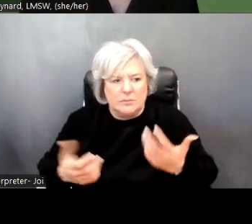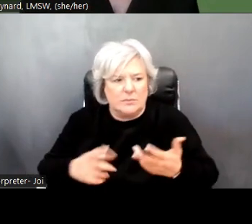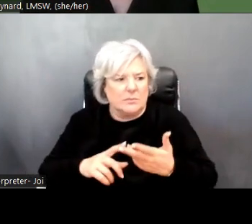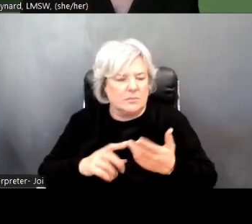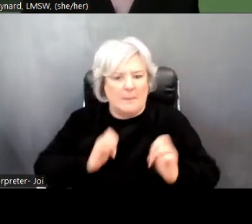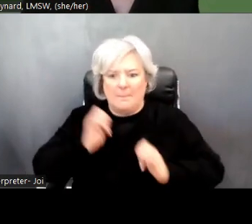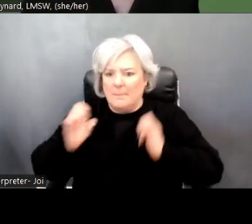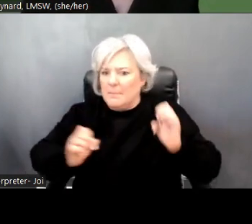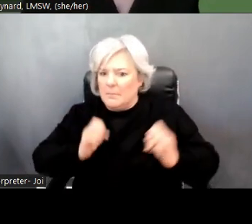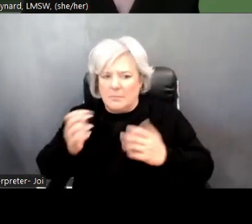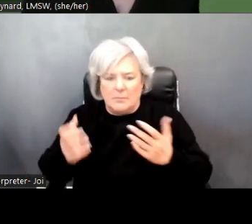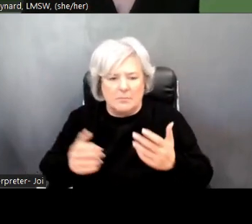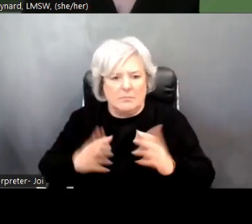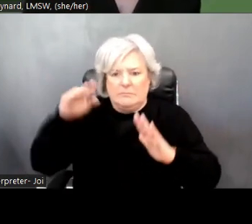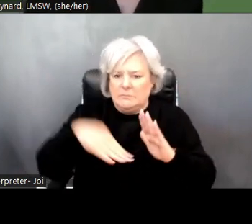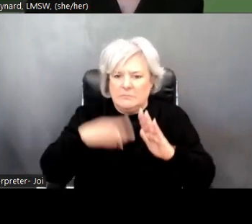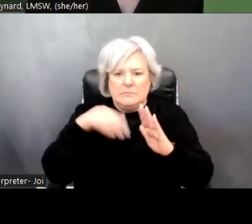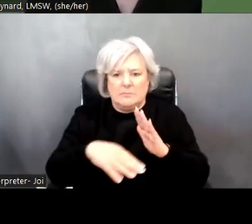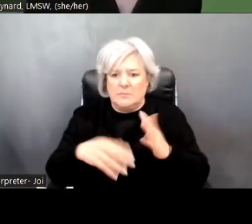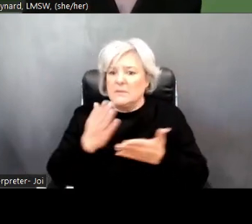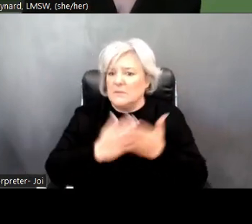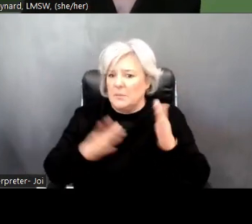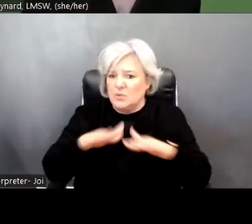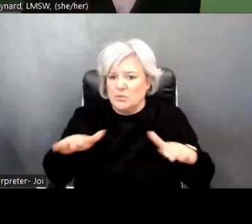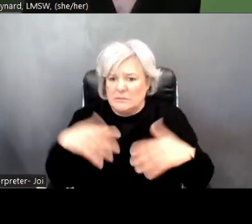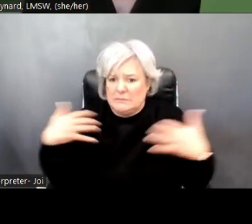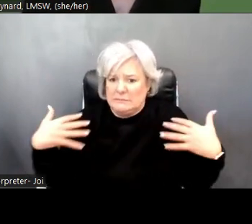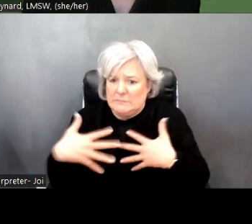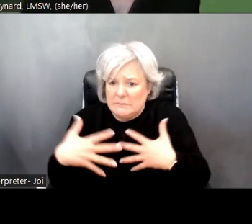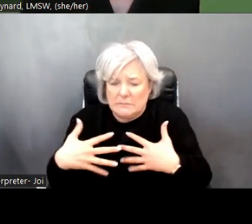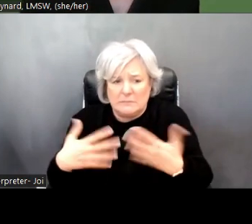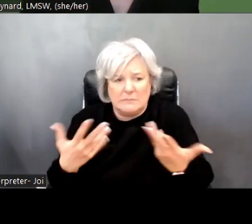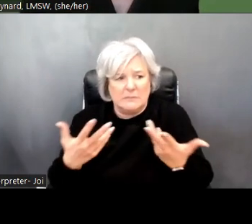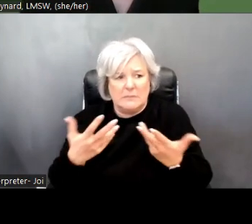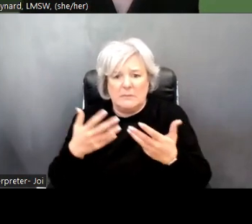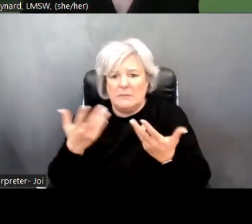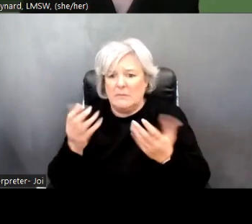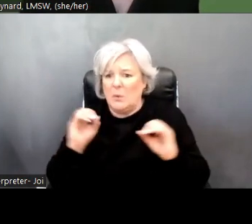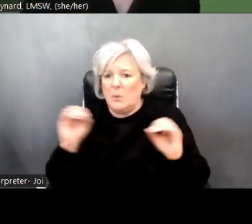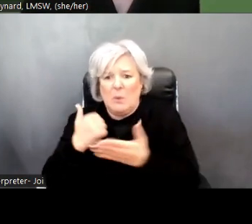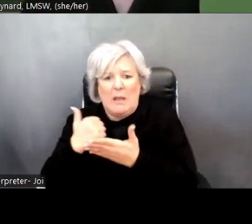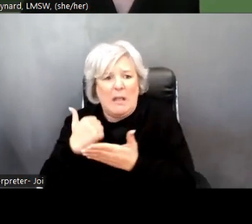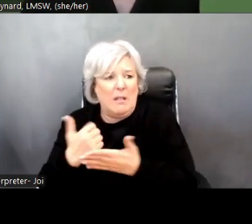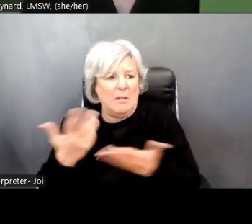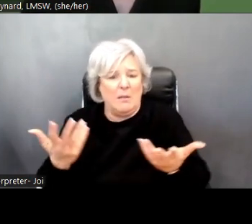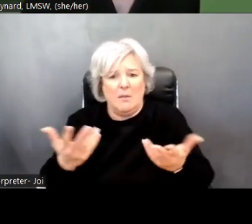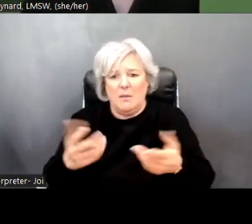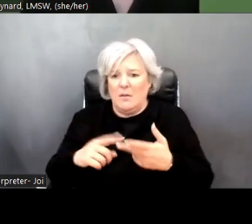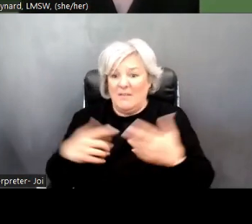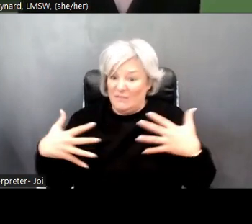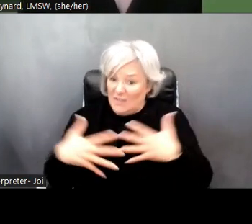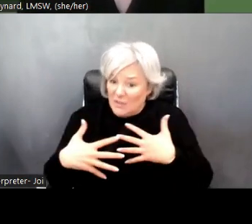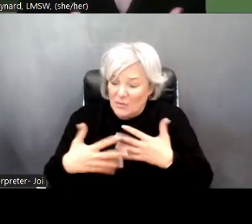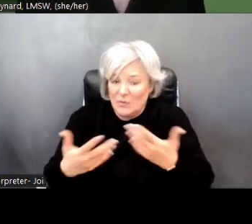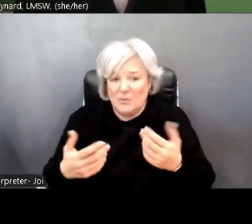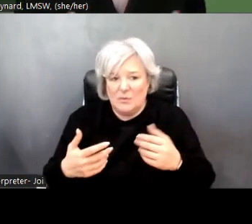after the event happens. Children may feel terror, helplessness, fear, as well as physiological